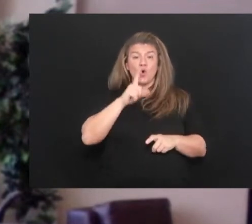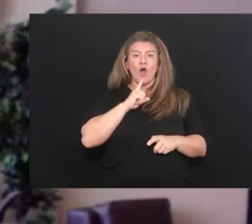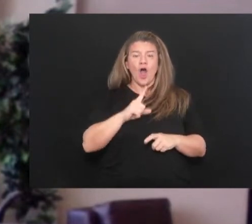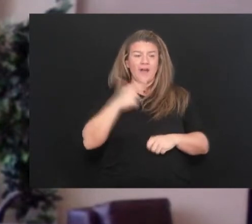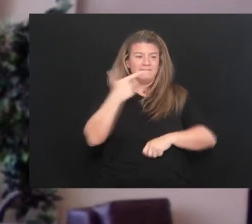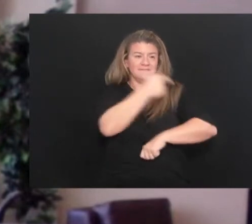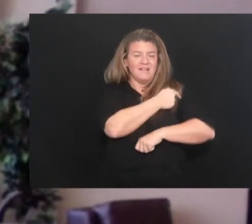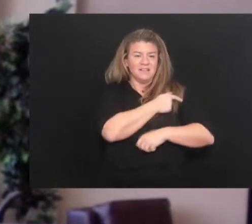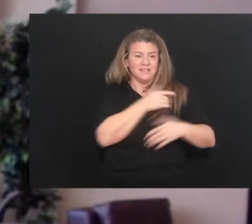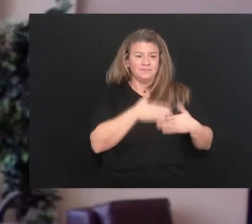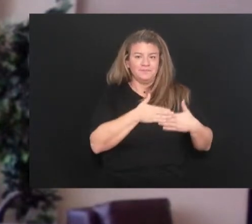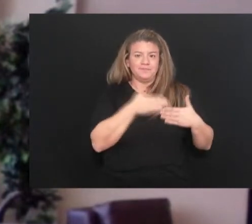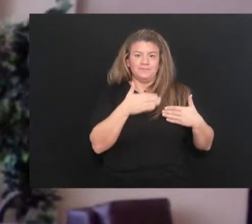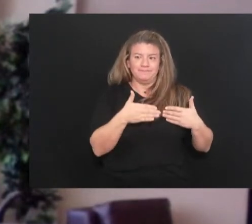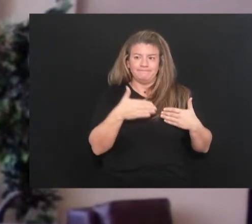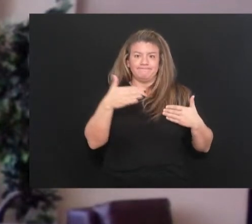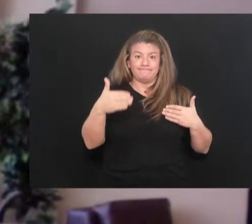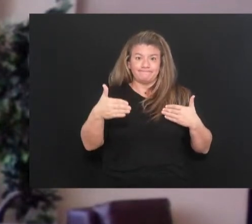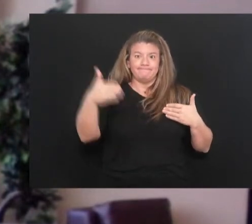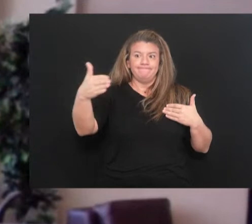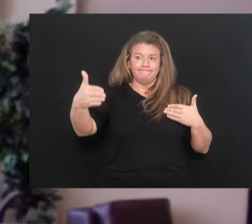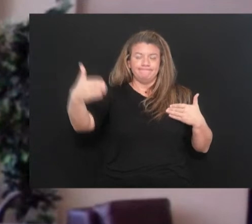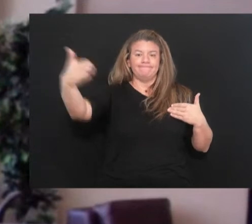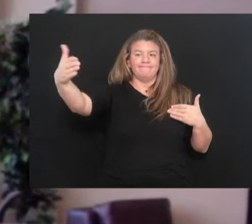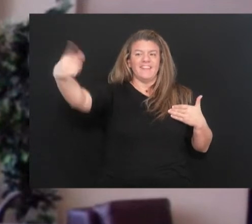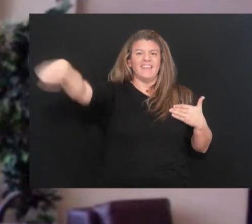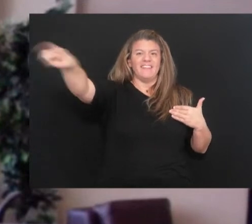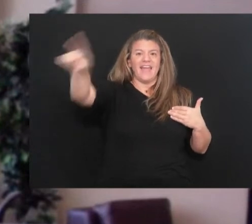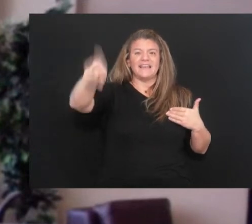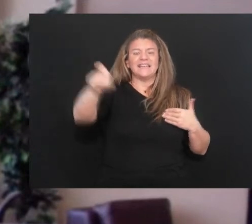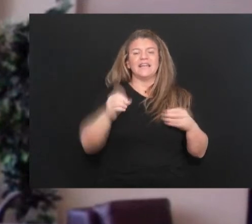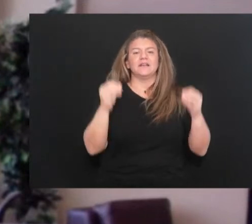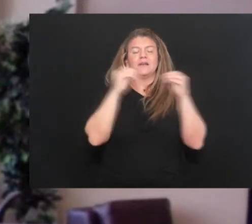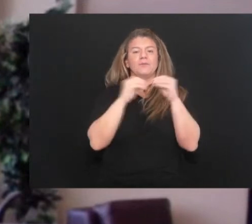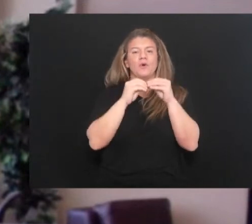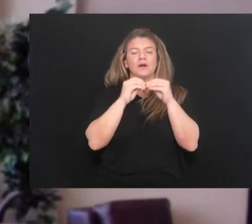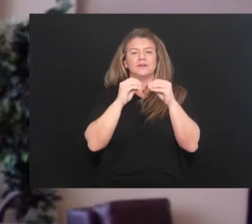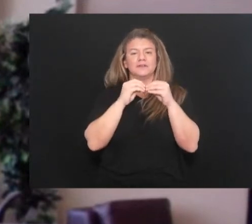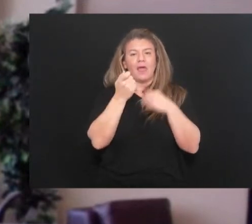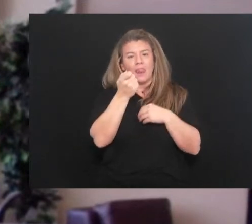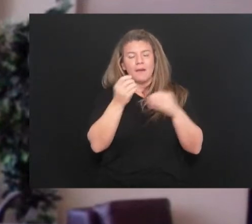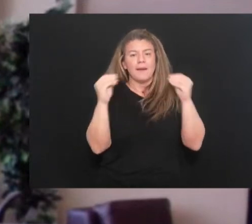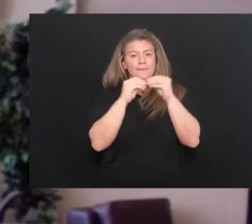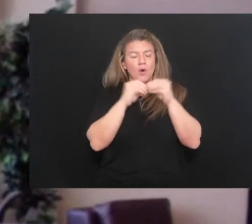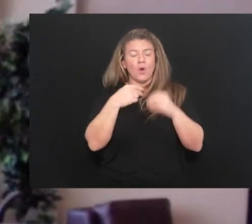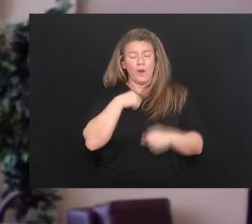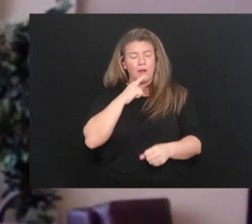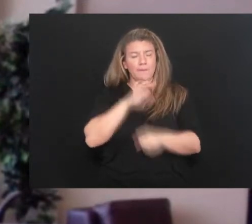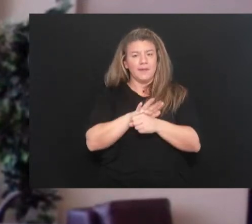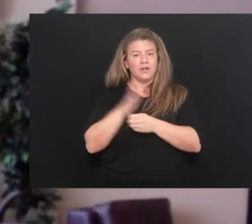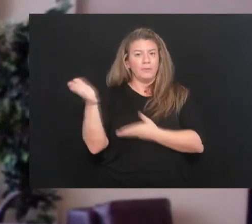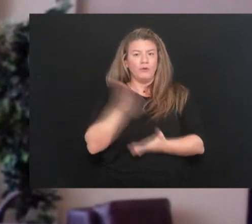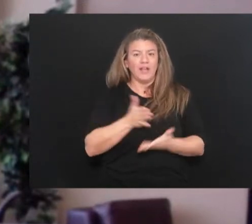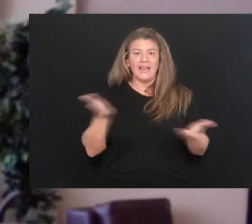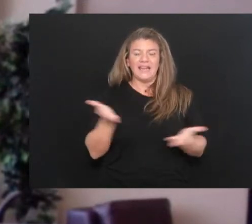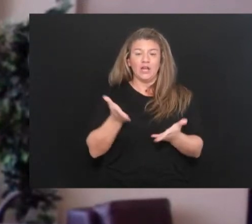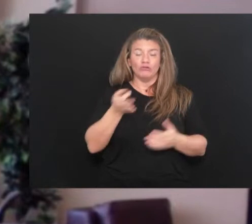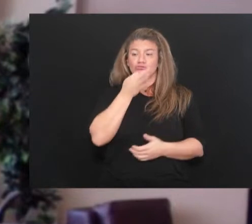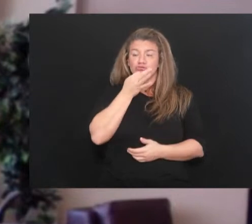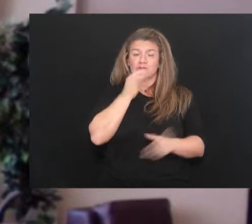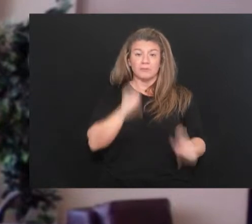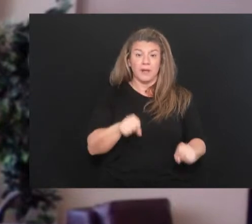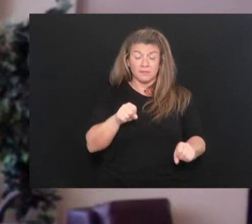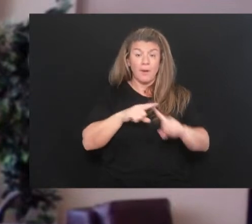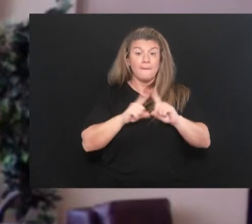really benefit from a booster vaccine. And so we are committed to trying to bring that to West Virginia as soon as possible. But we